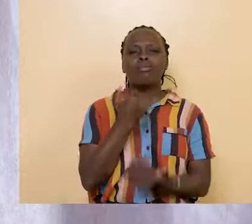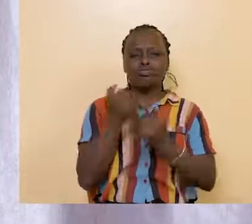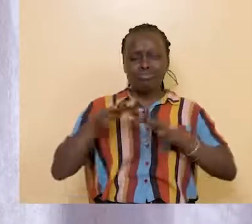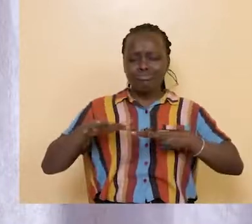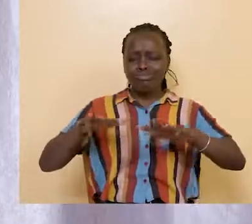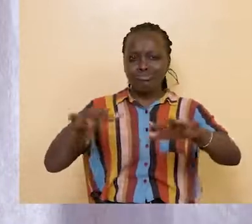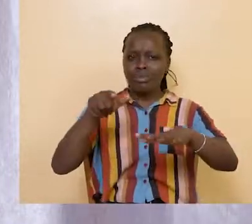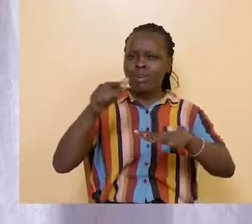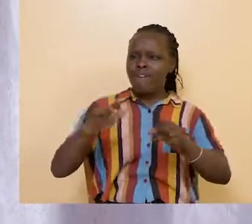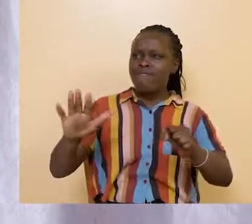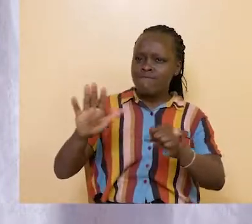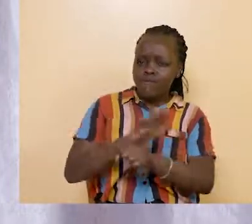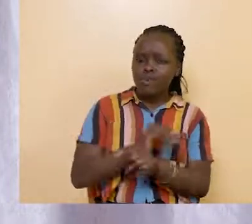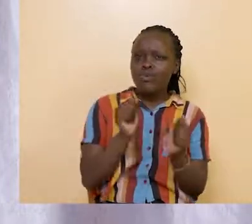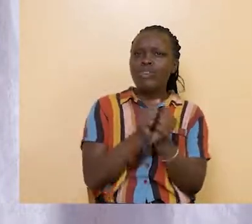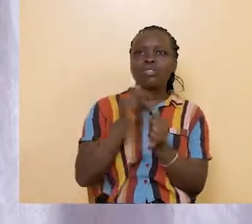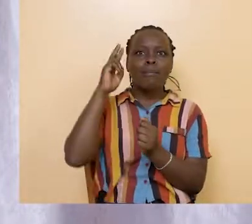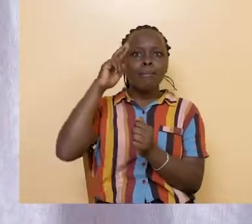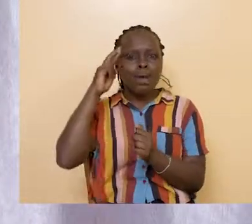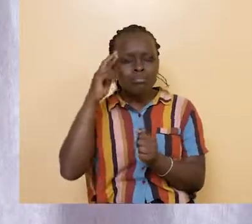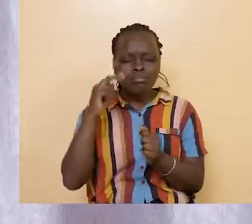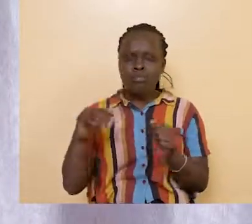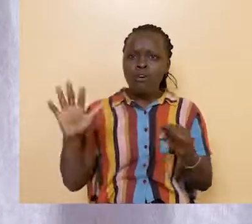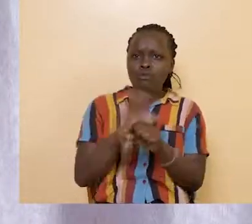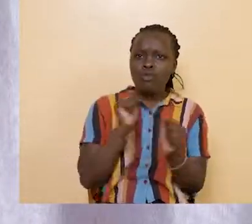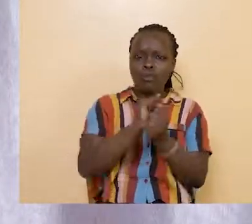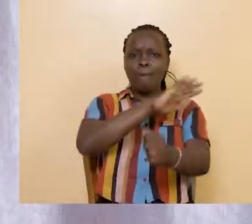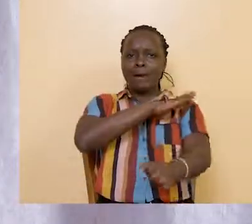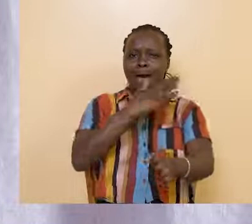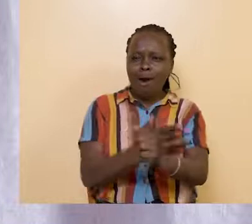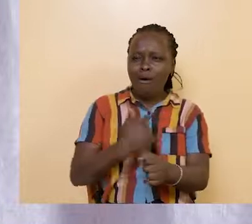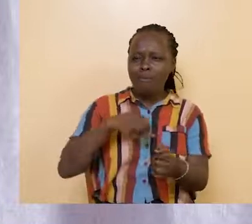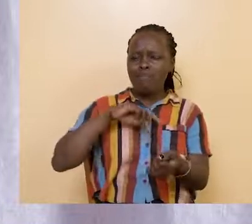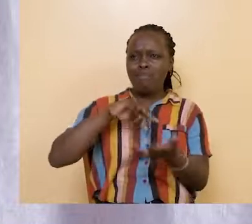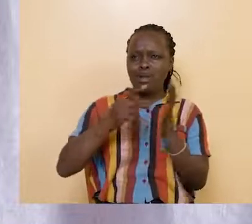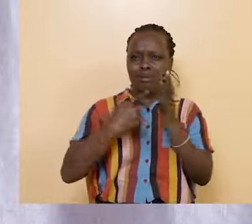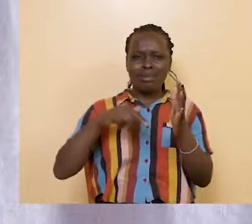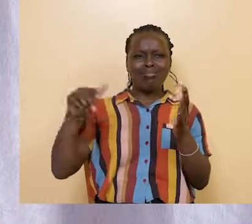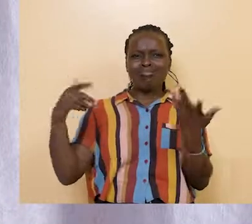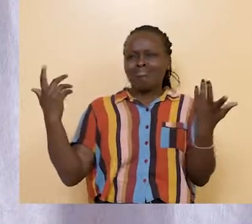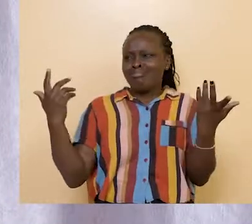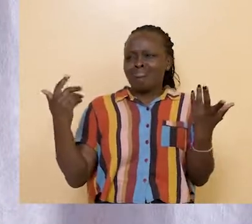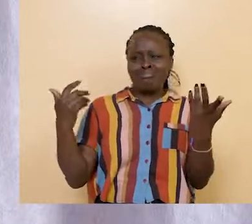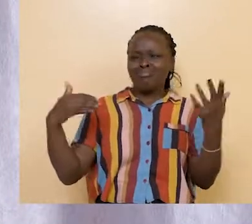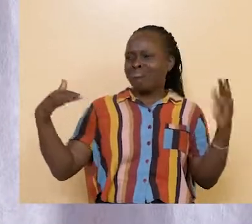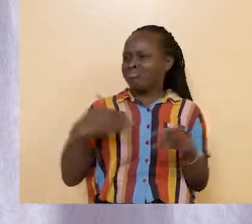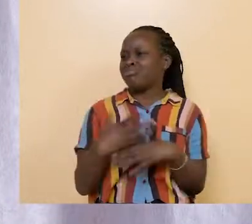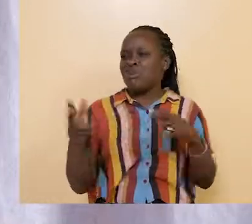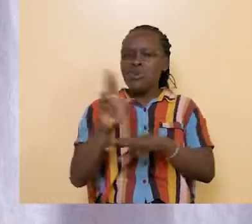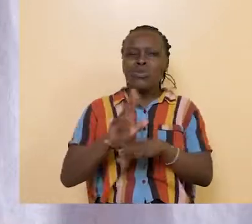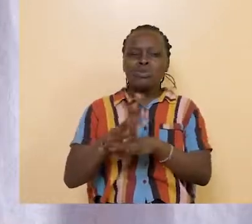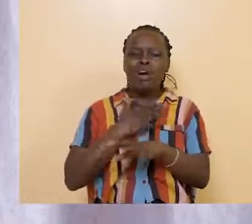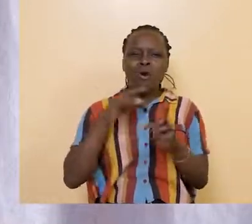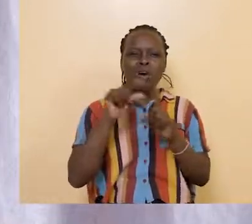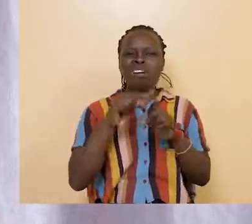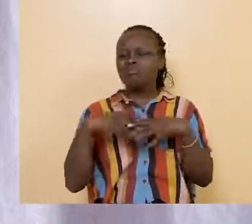are filled with intent, they are filled with purpose. And so we cannot carelessly use our words, because then we